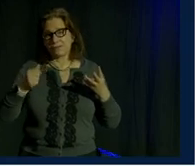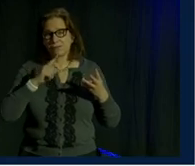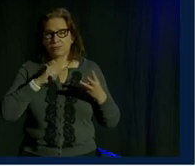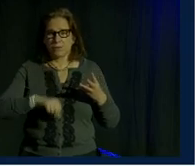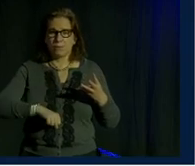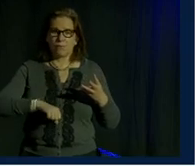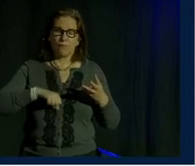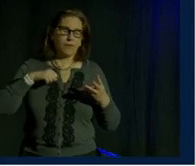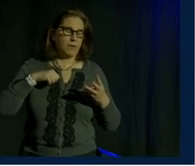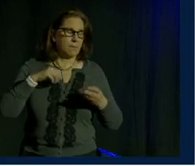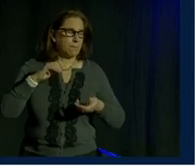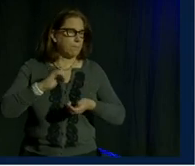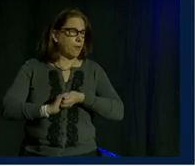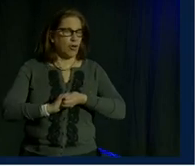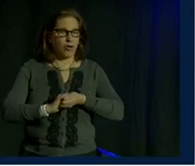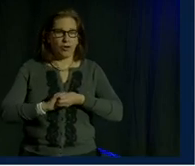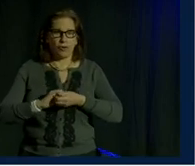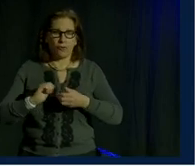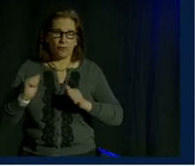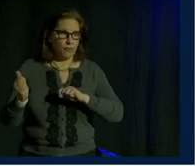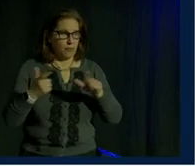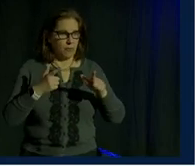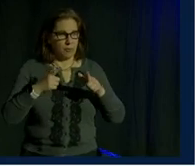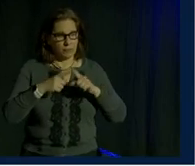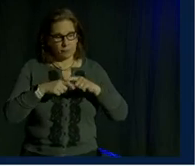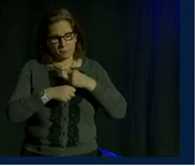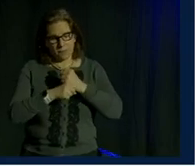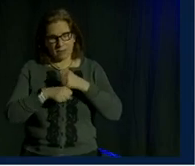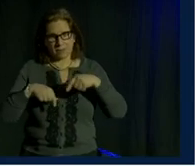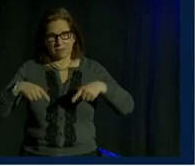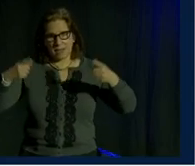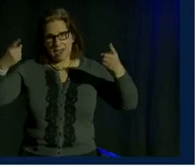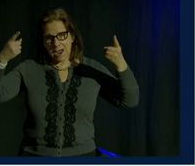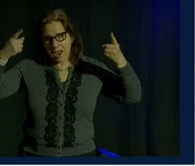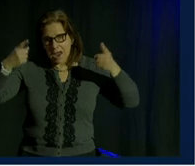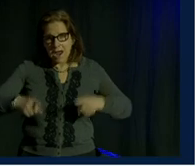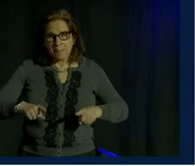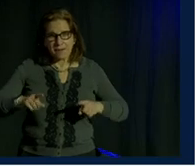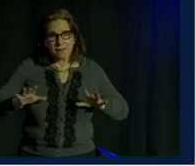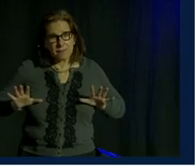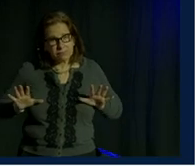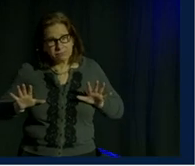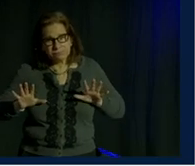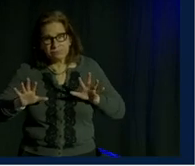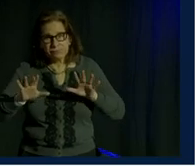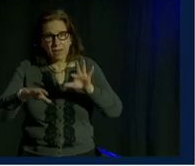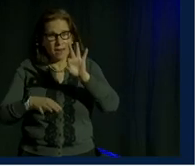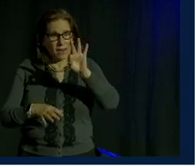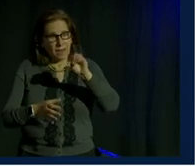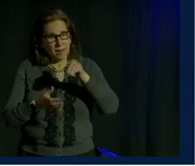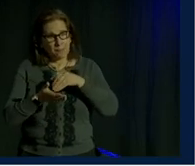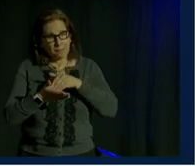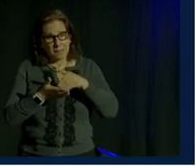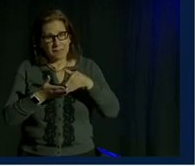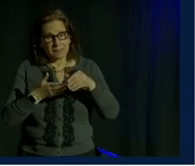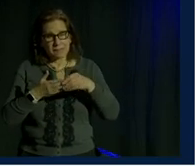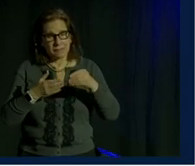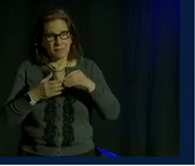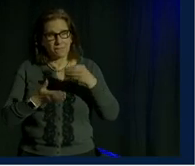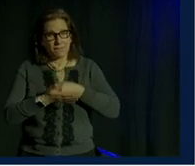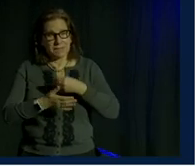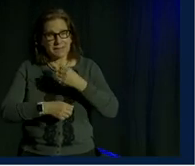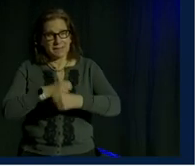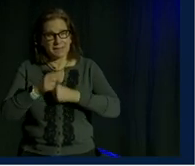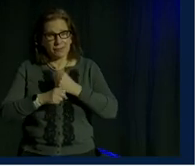our rehabilitation efforts in the tune of almost $90 million in fiscal year 20 and 21. We have started several